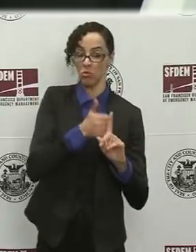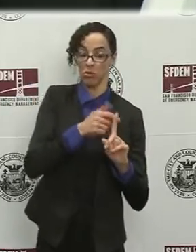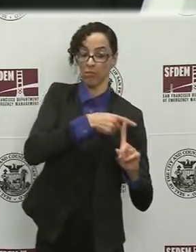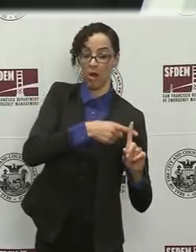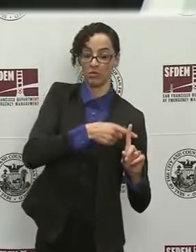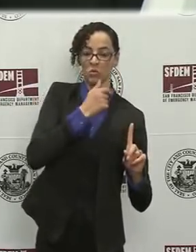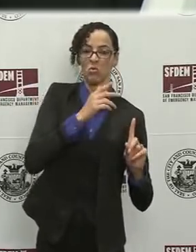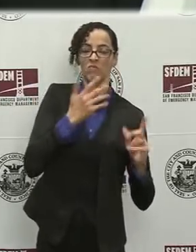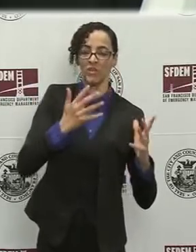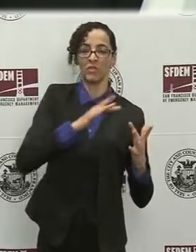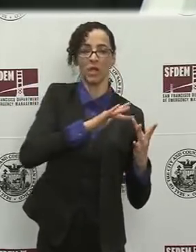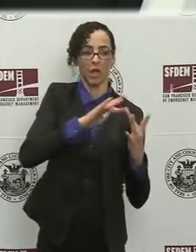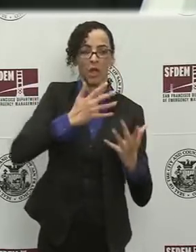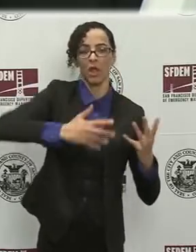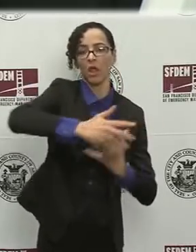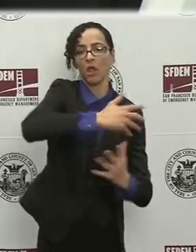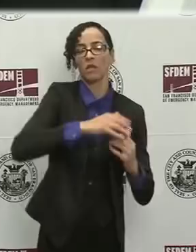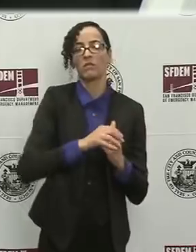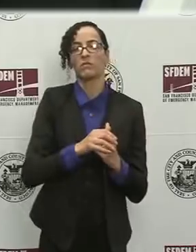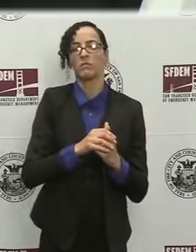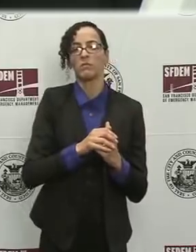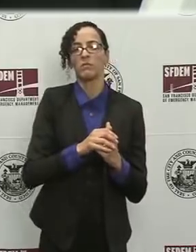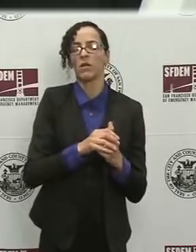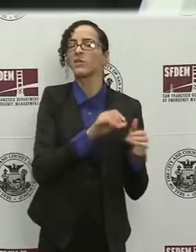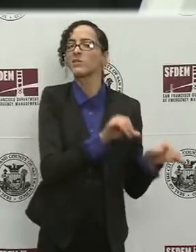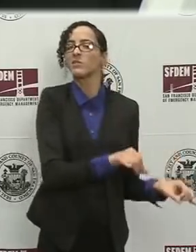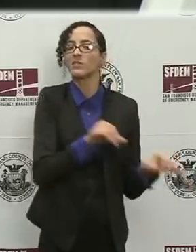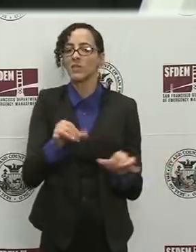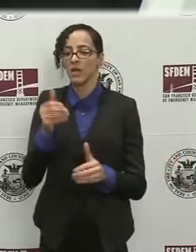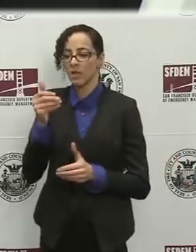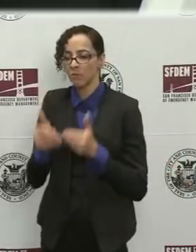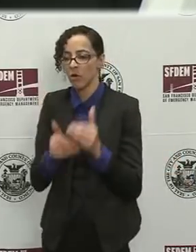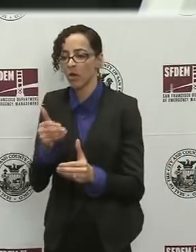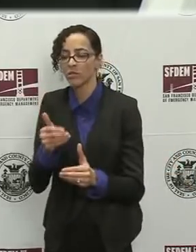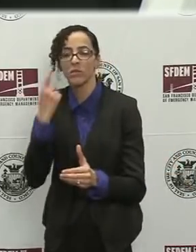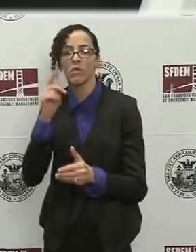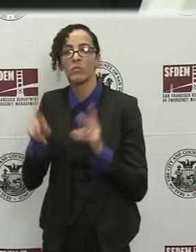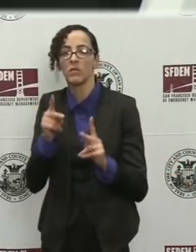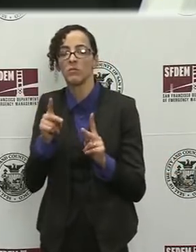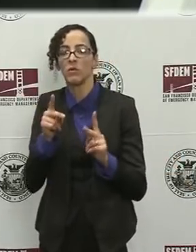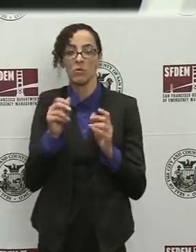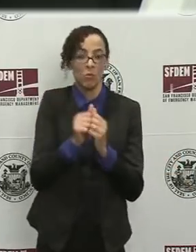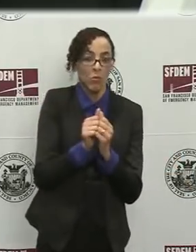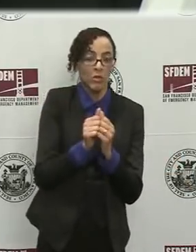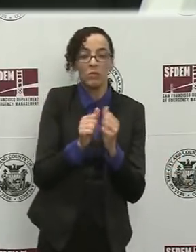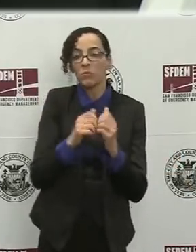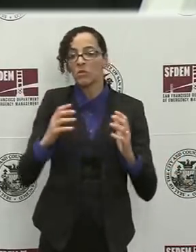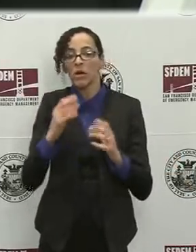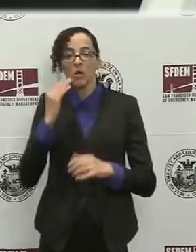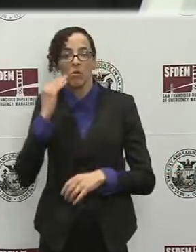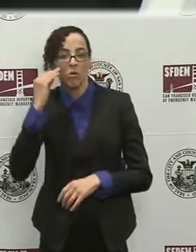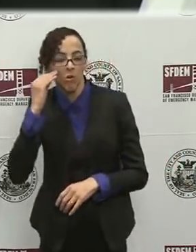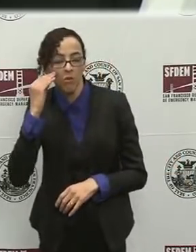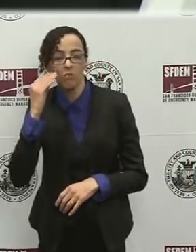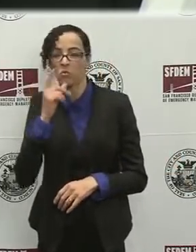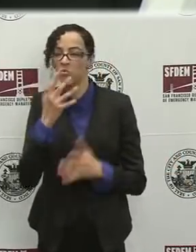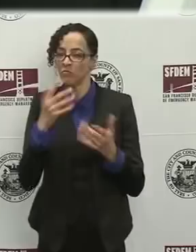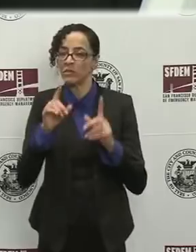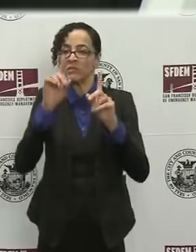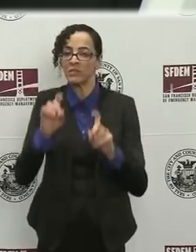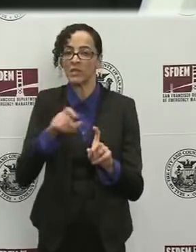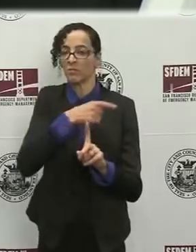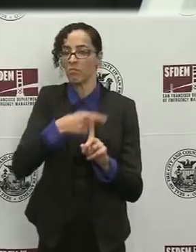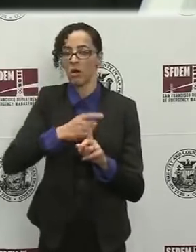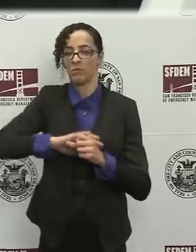same process that happens with housed and unhoused neighbors who test positive for COVID. The Department of Public